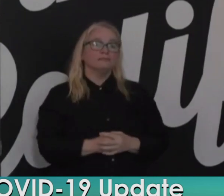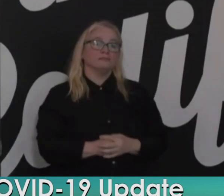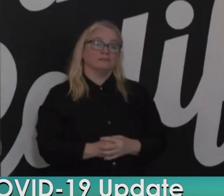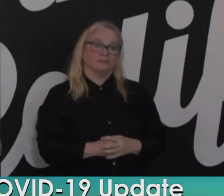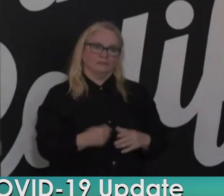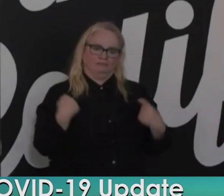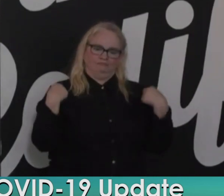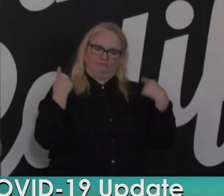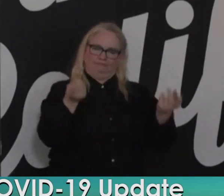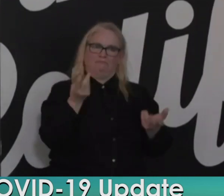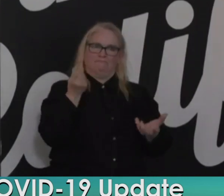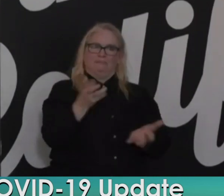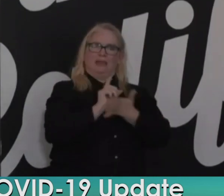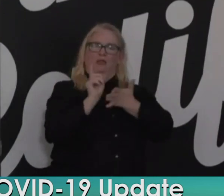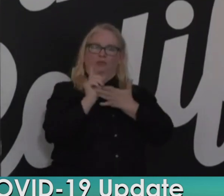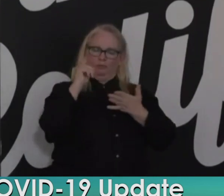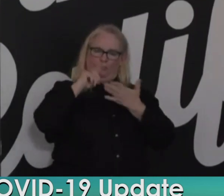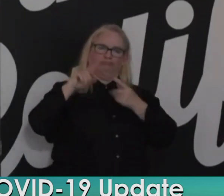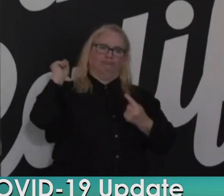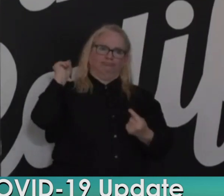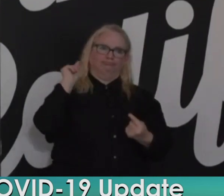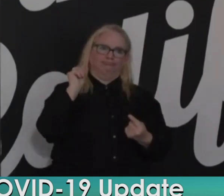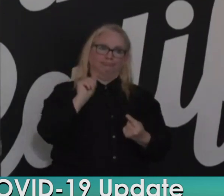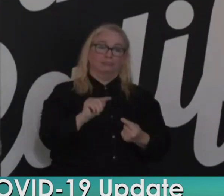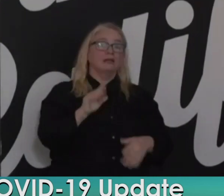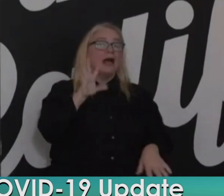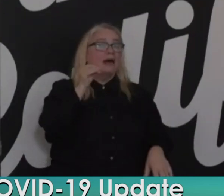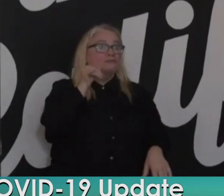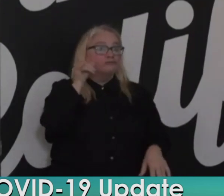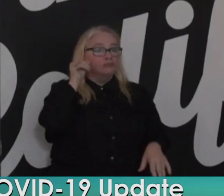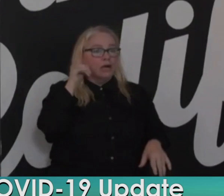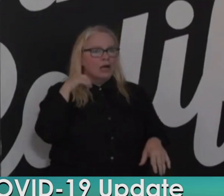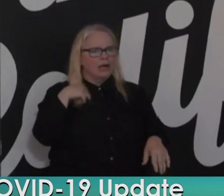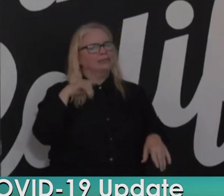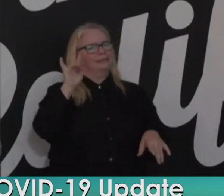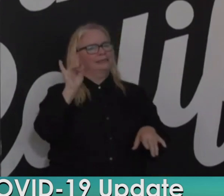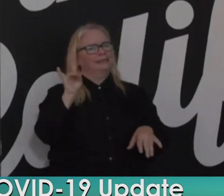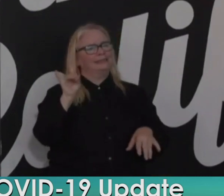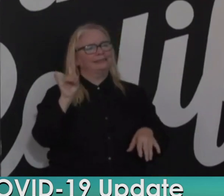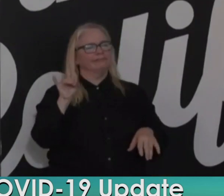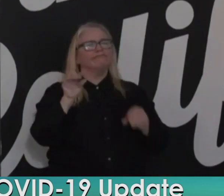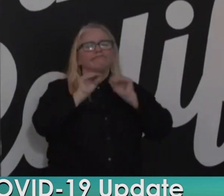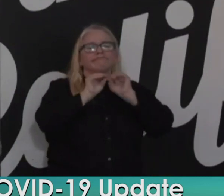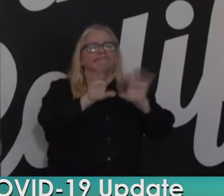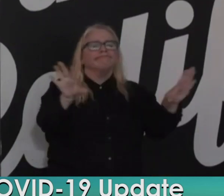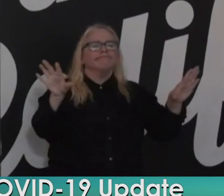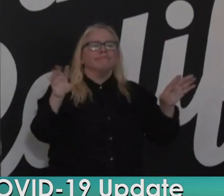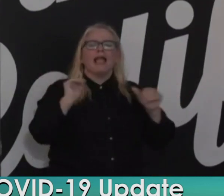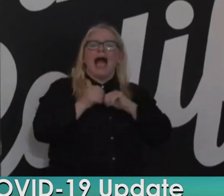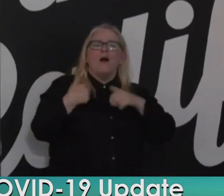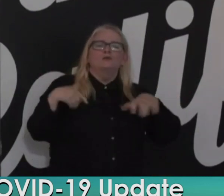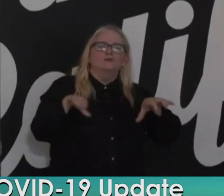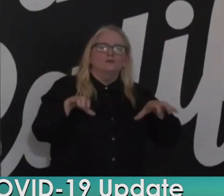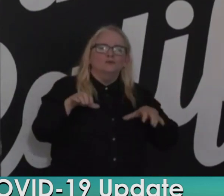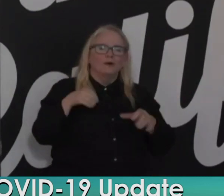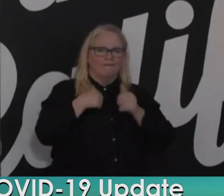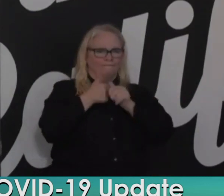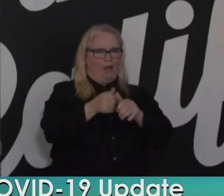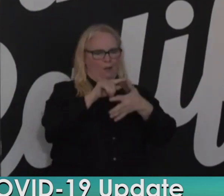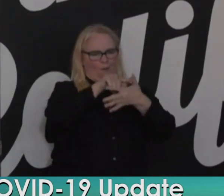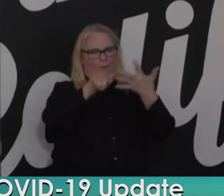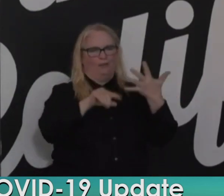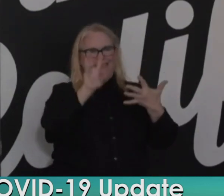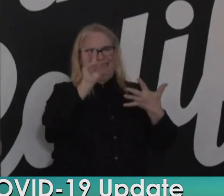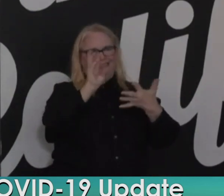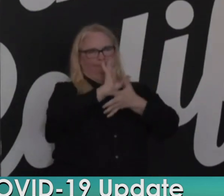Just yesterday, we put out a report card on our progress using those 6 indicators that guide our determination of whether or